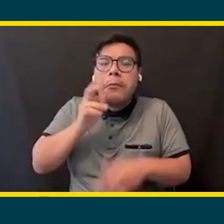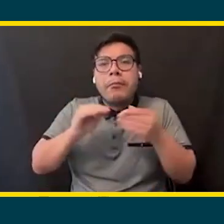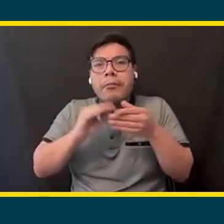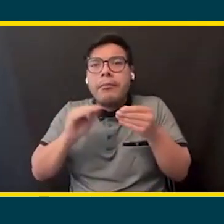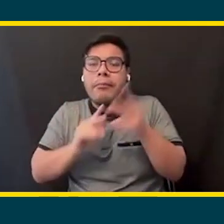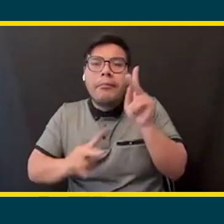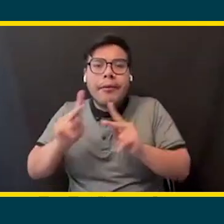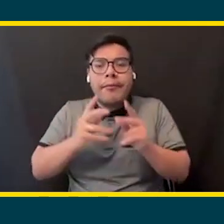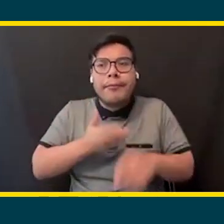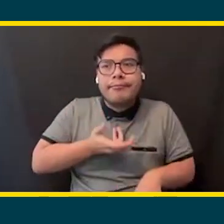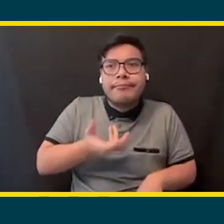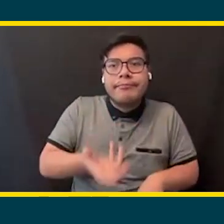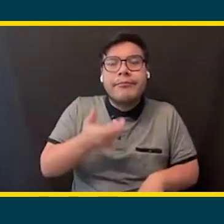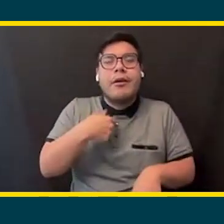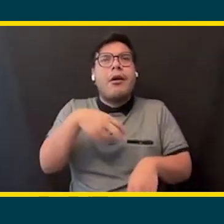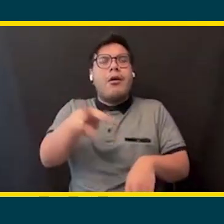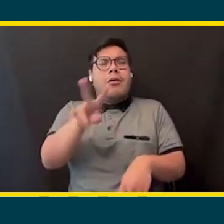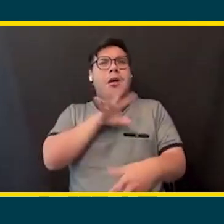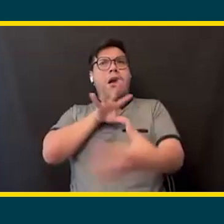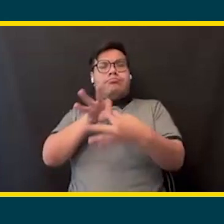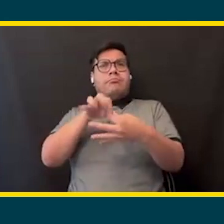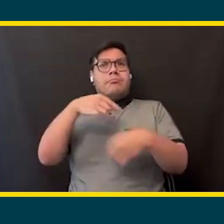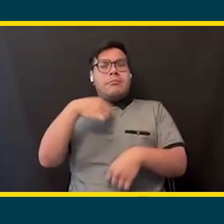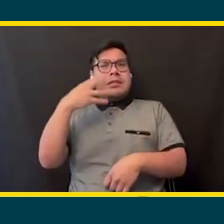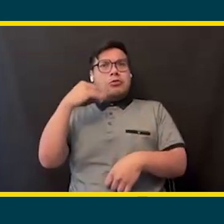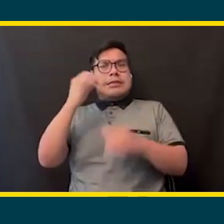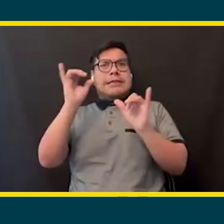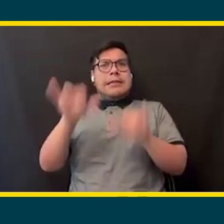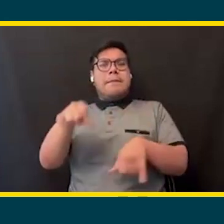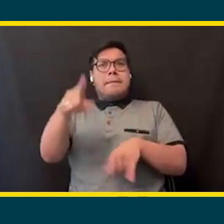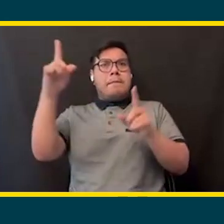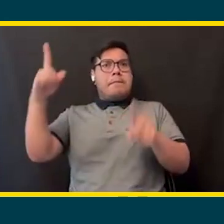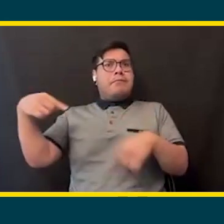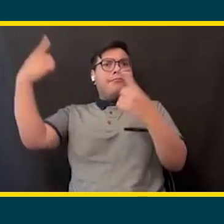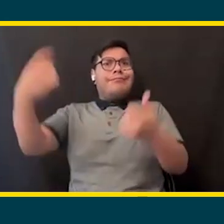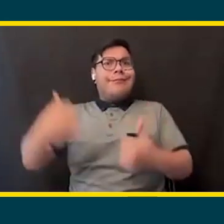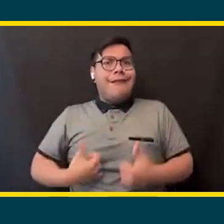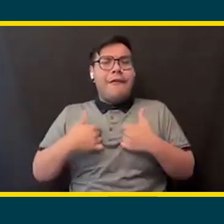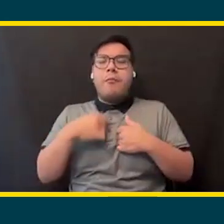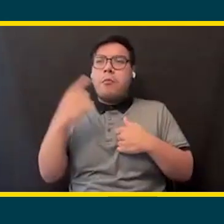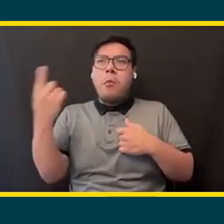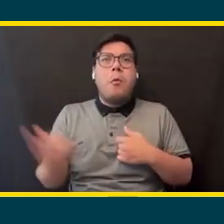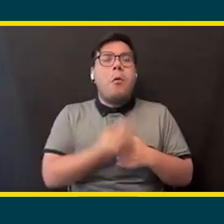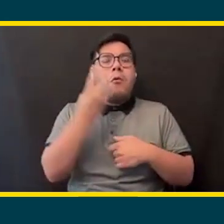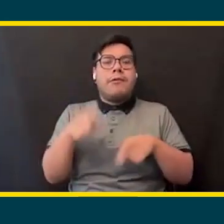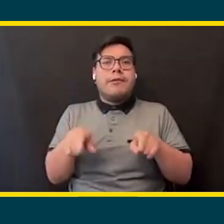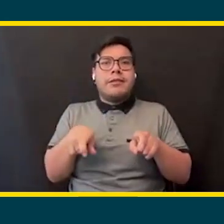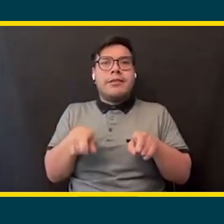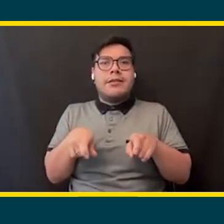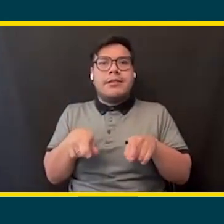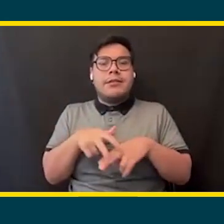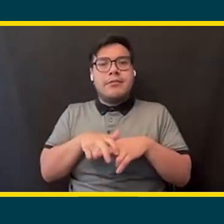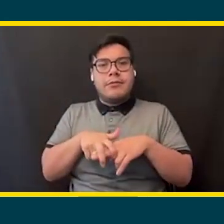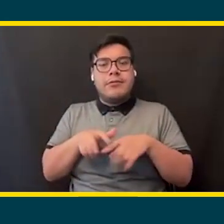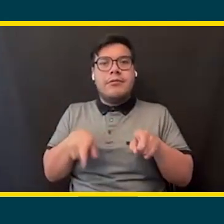that my entire life, right? I've always am shaking my foot, or I always am, kind